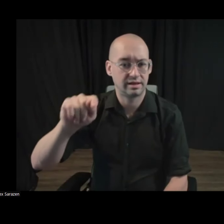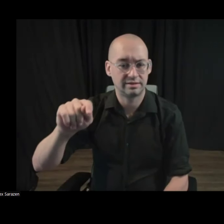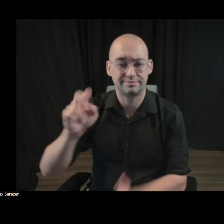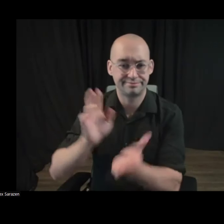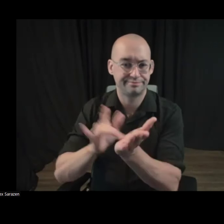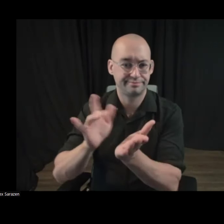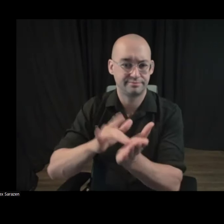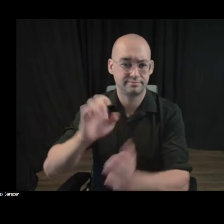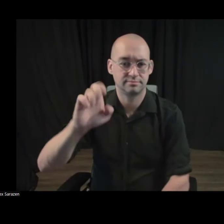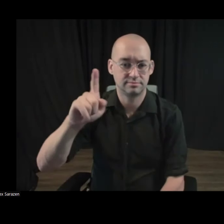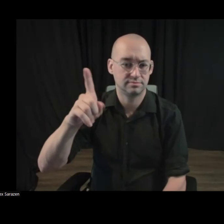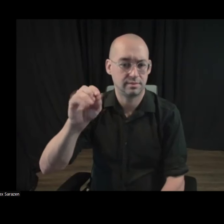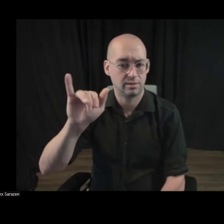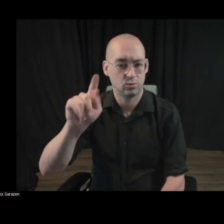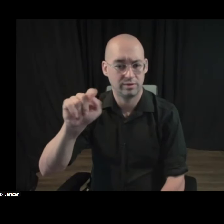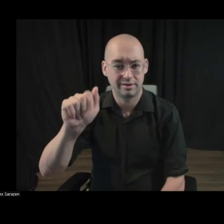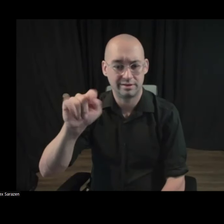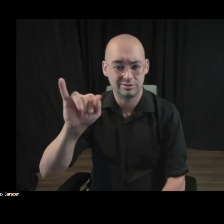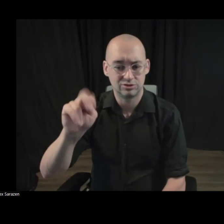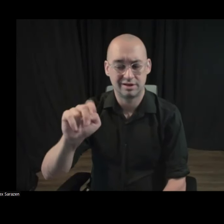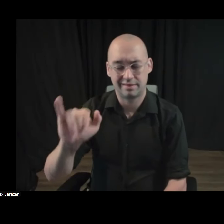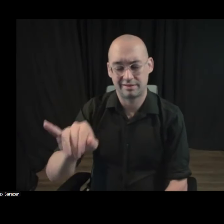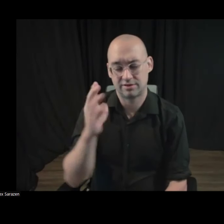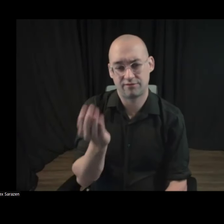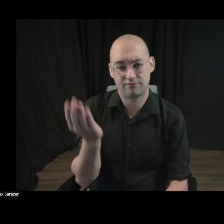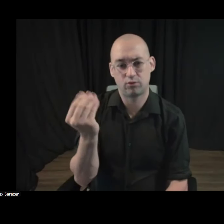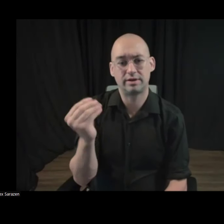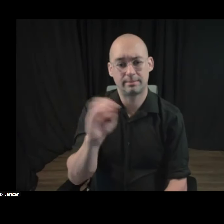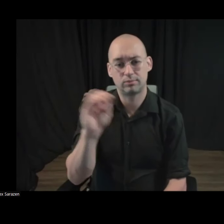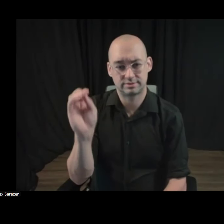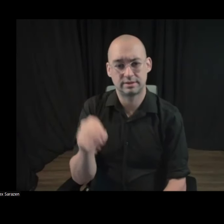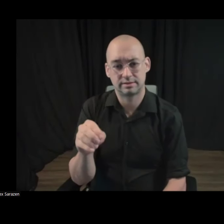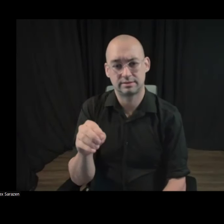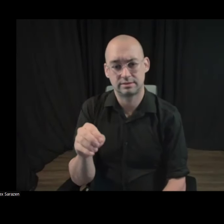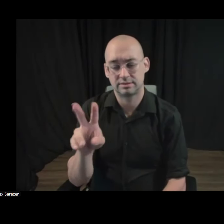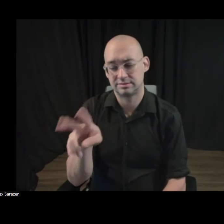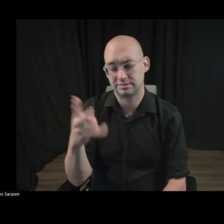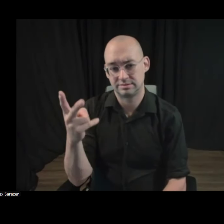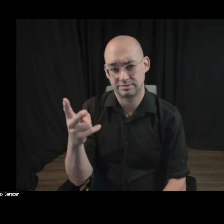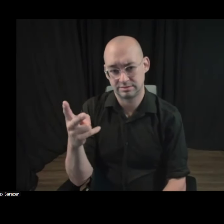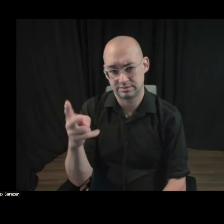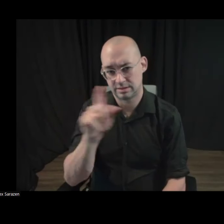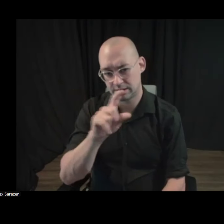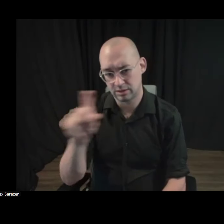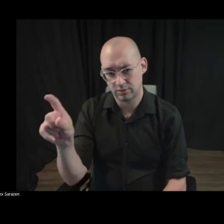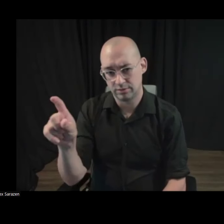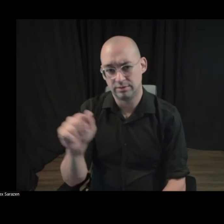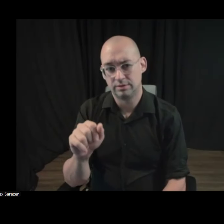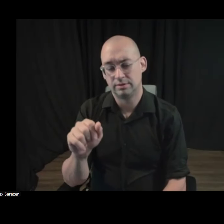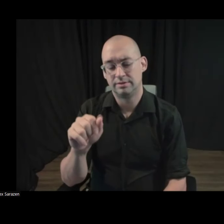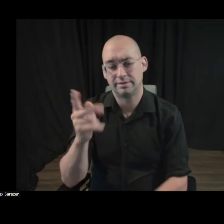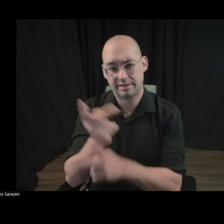exploitation, which accounts for about 14% of all complaints. The second category of complaints would be